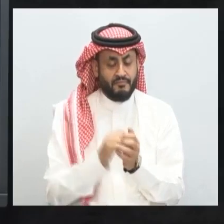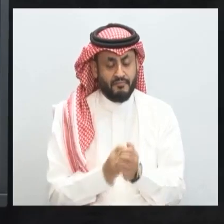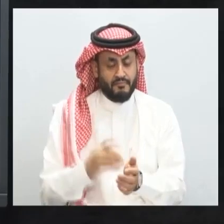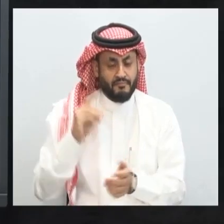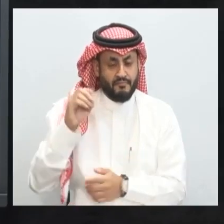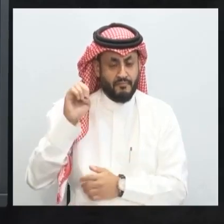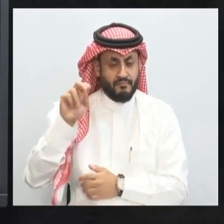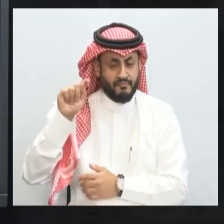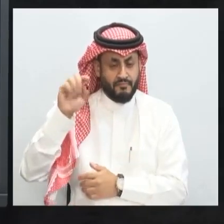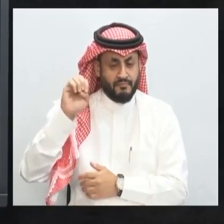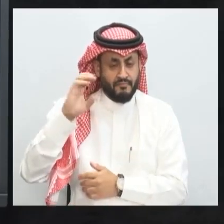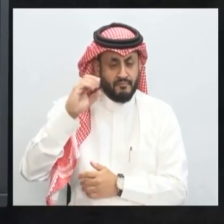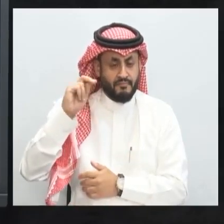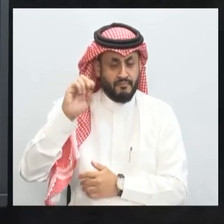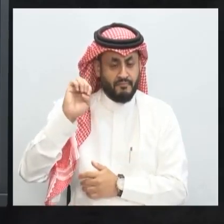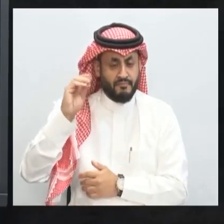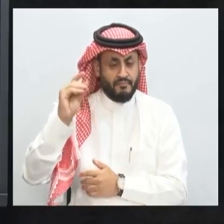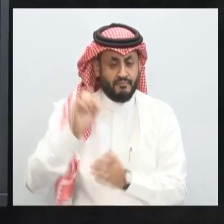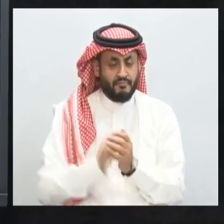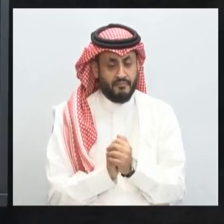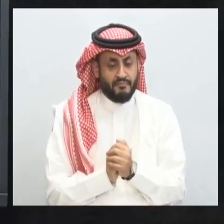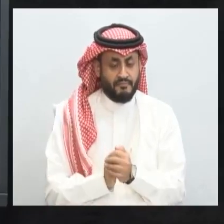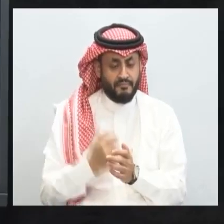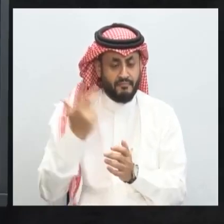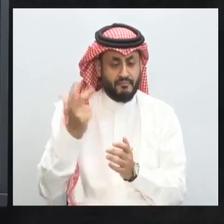Detected. We have number three,